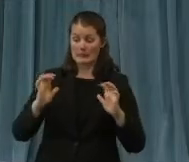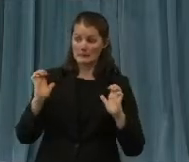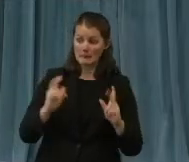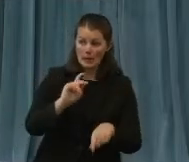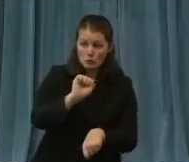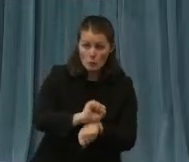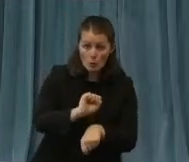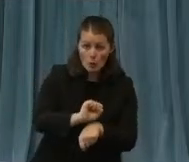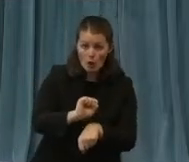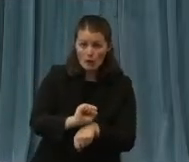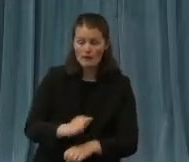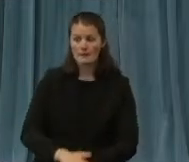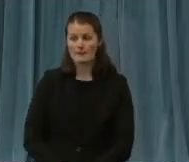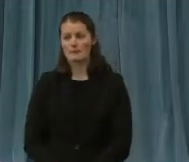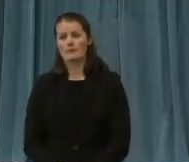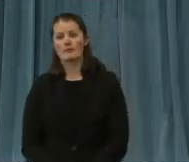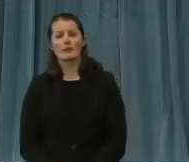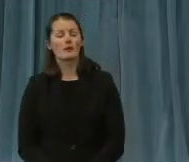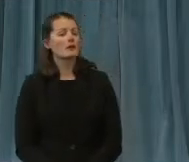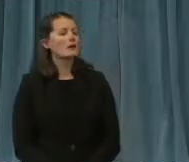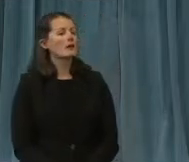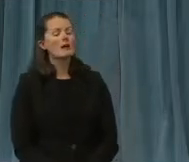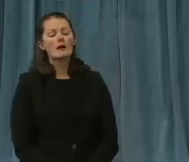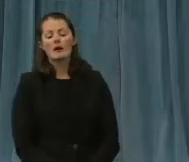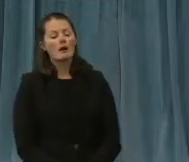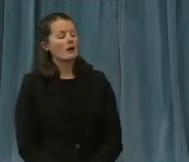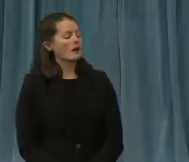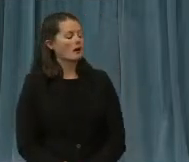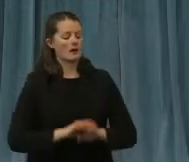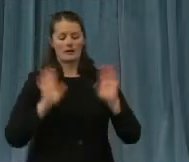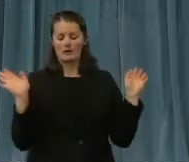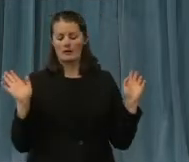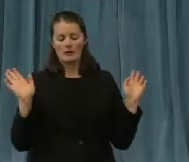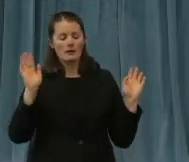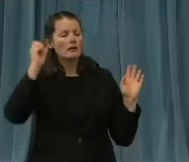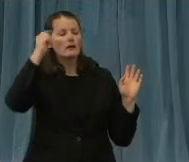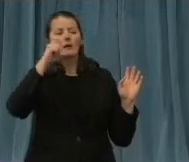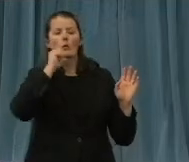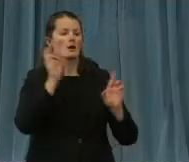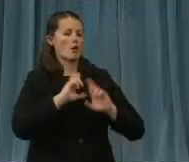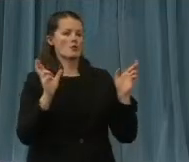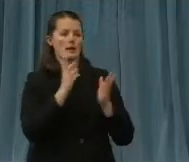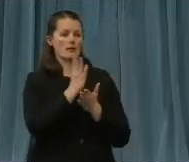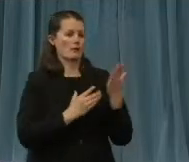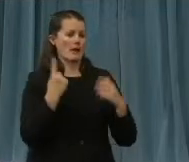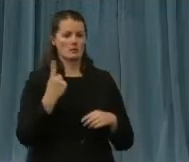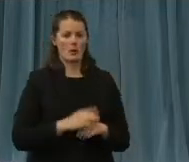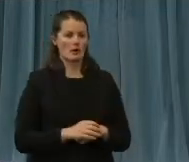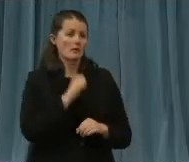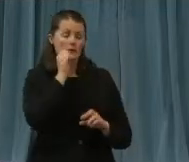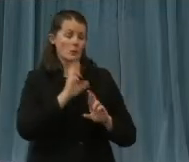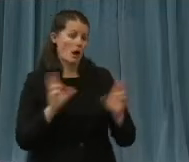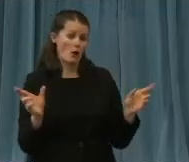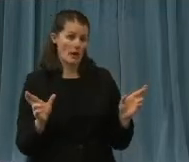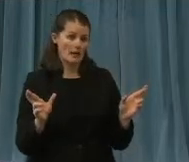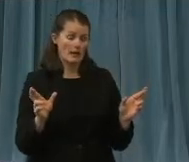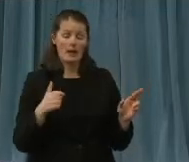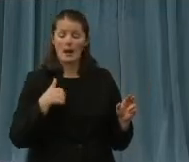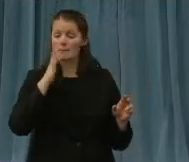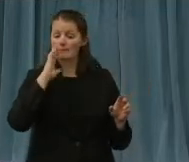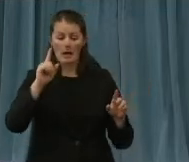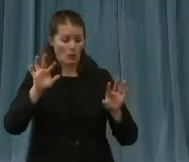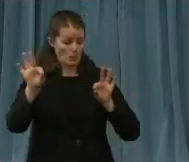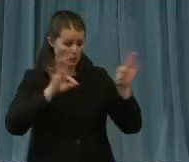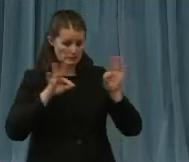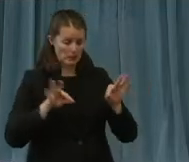those specifics to this team as we get into that. We're not ready to go to phase one yet. And I don't want to be premature in saying what we can do in phase one or phase two or